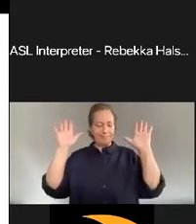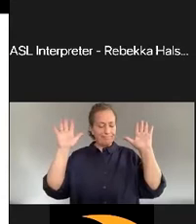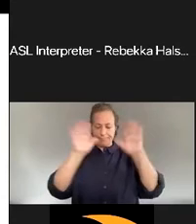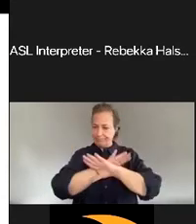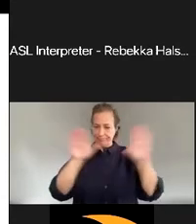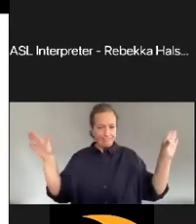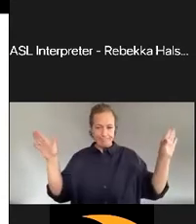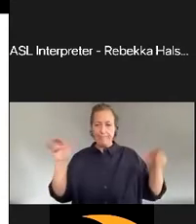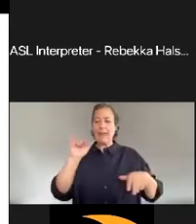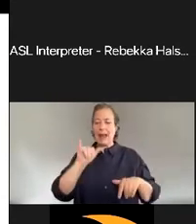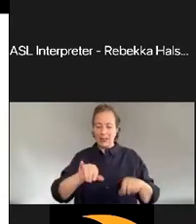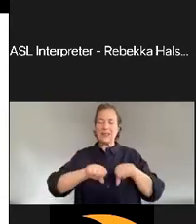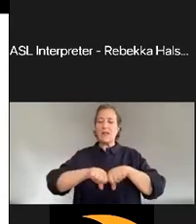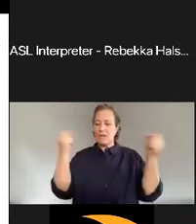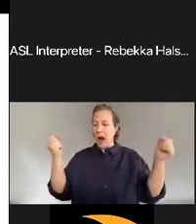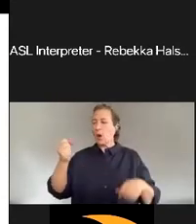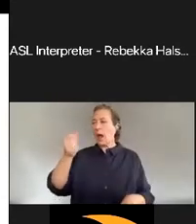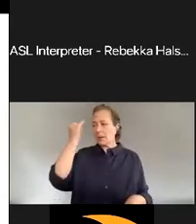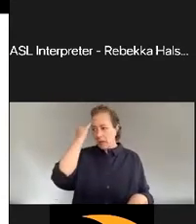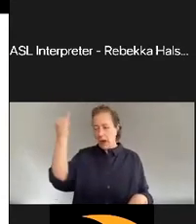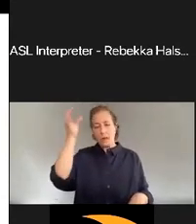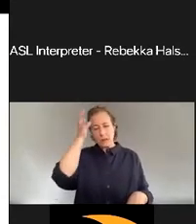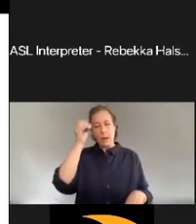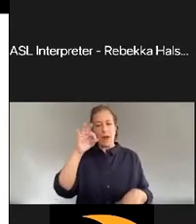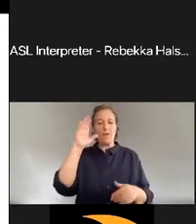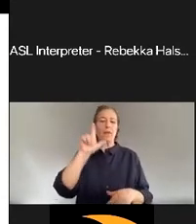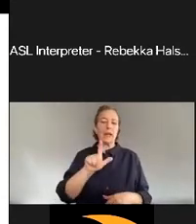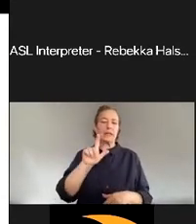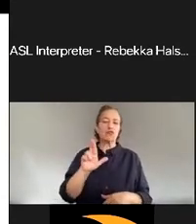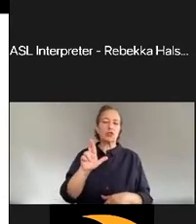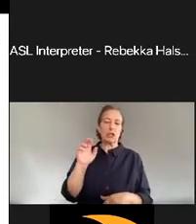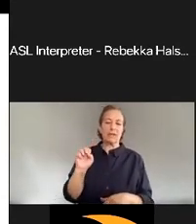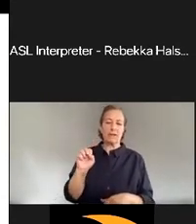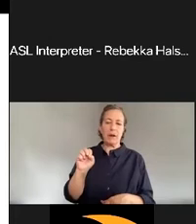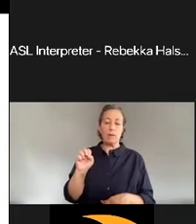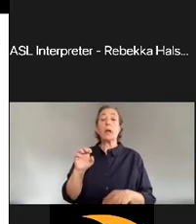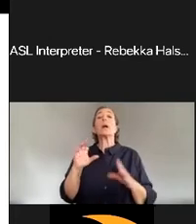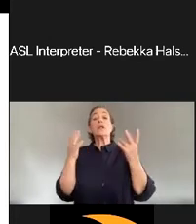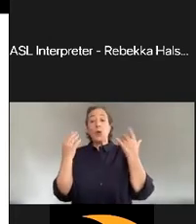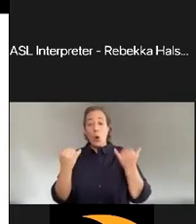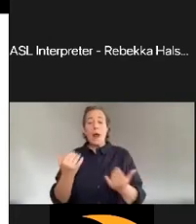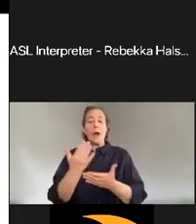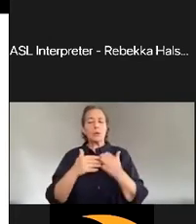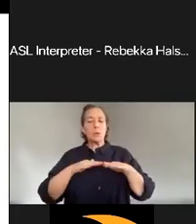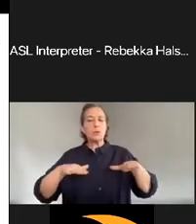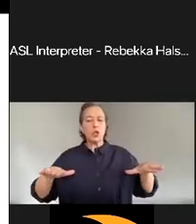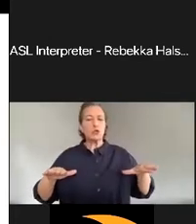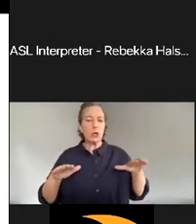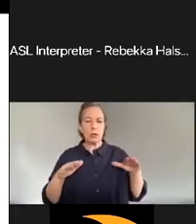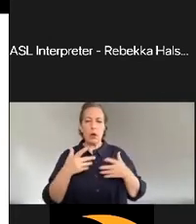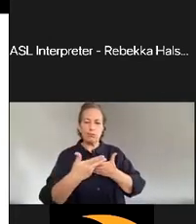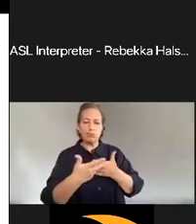of the concept of the least restrictive environment. And that's really caused some changes for how kids are treated. Another area